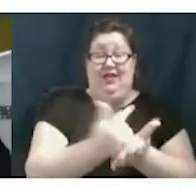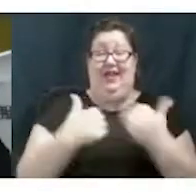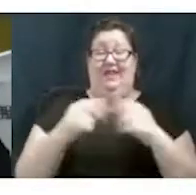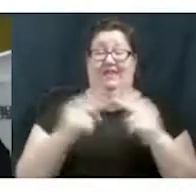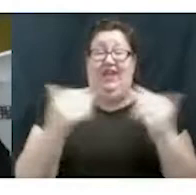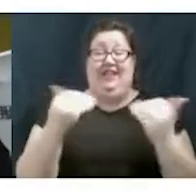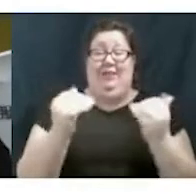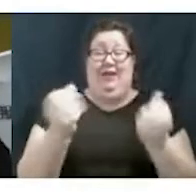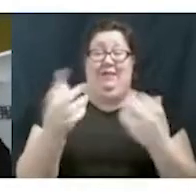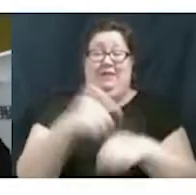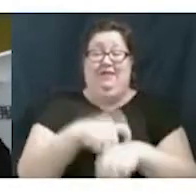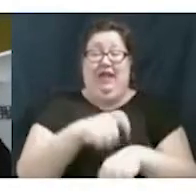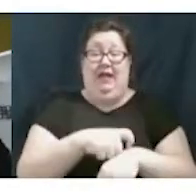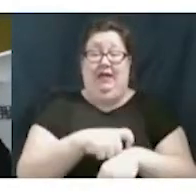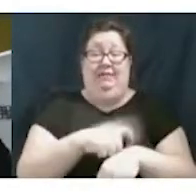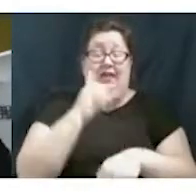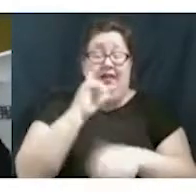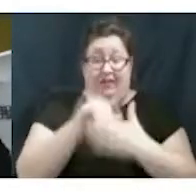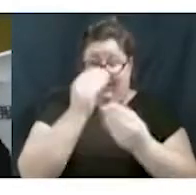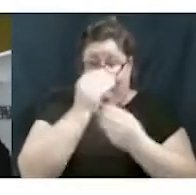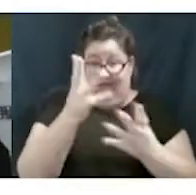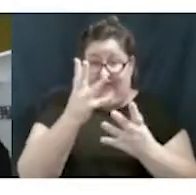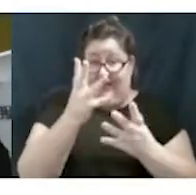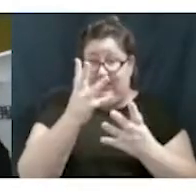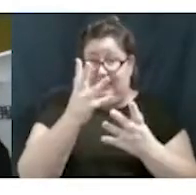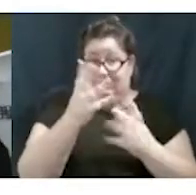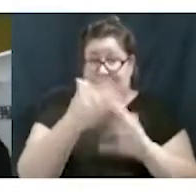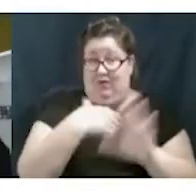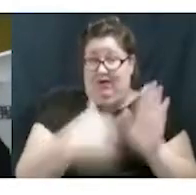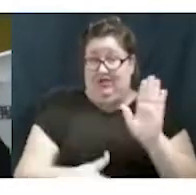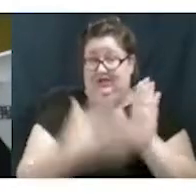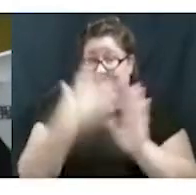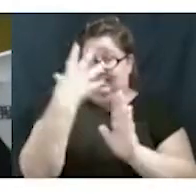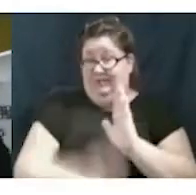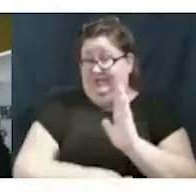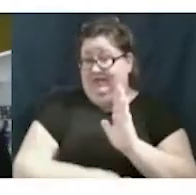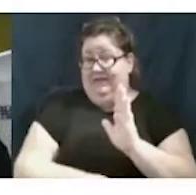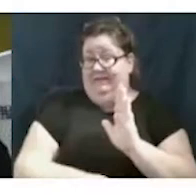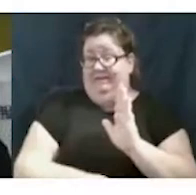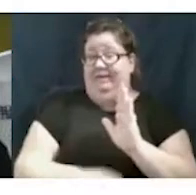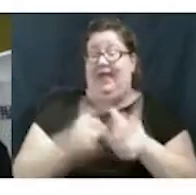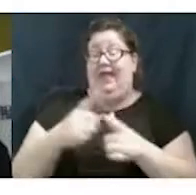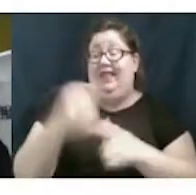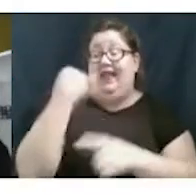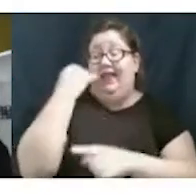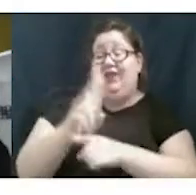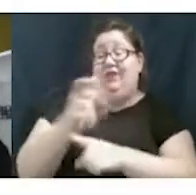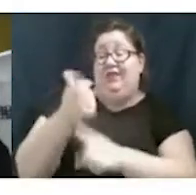time before that information goes poof. So, and then if you have them use their own Google account,